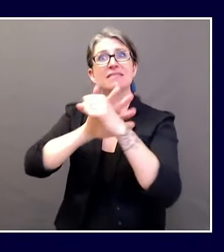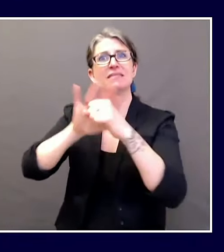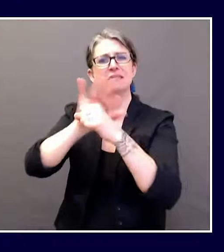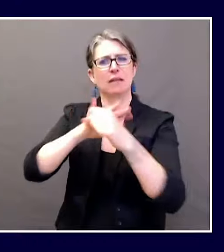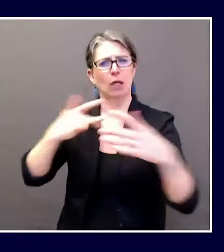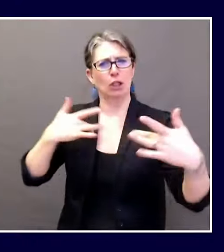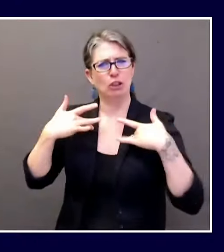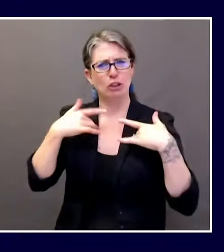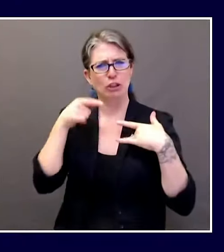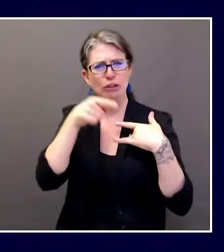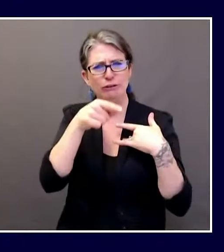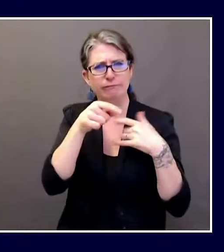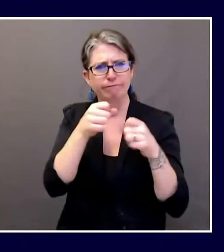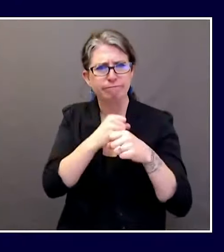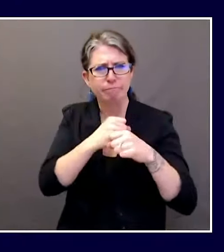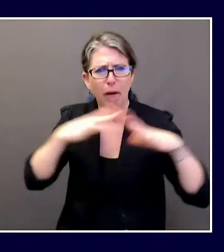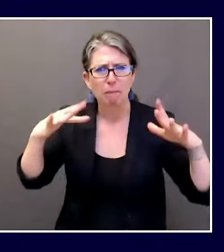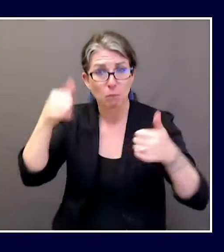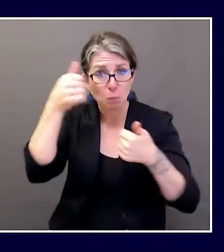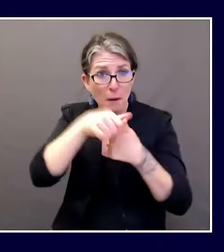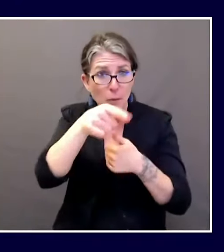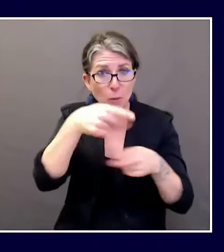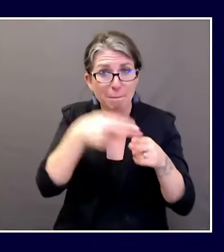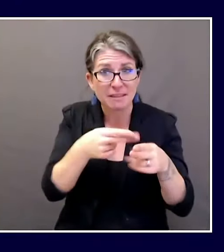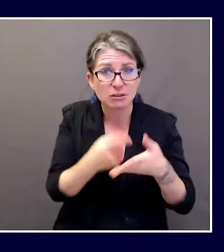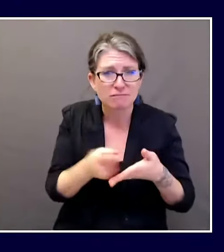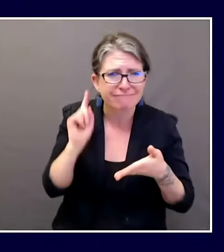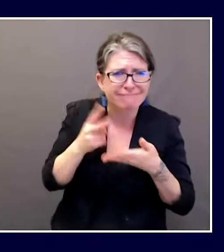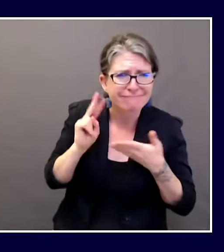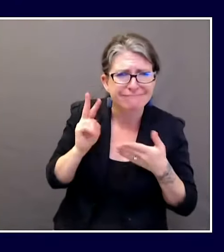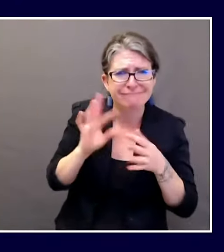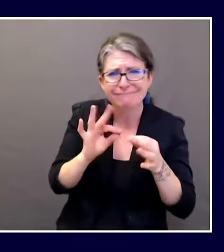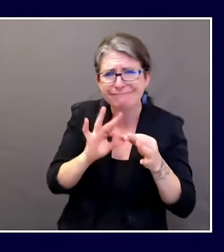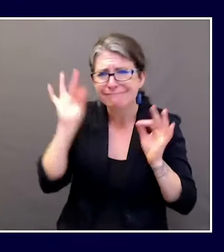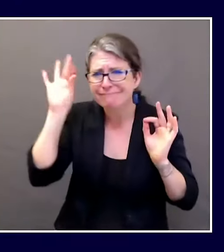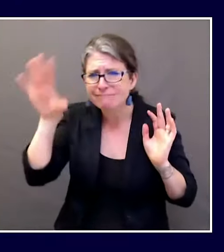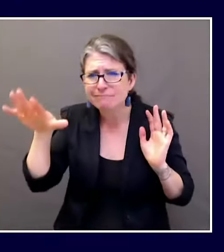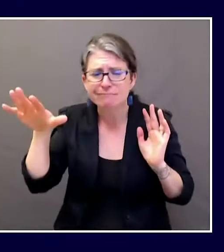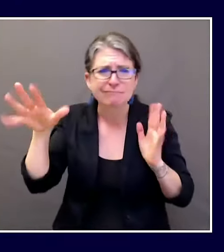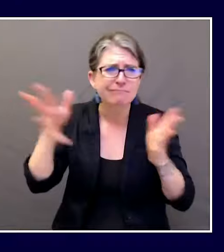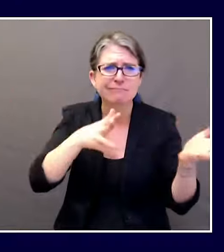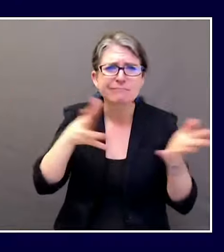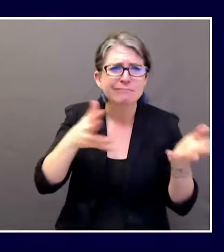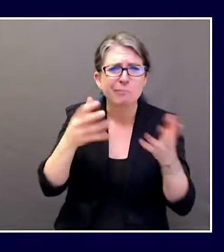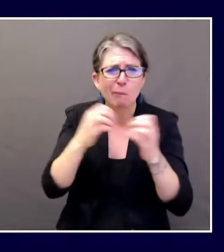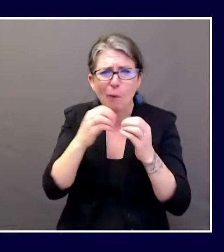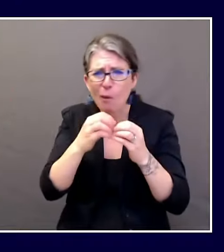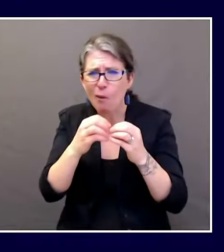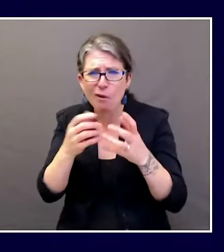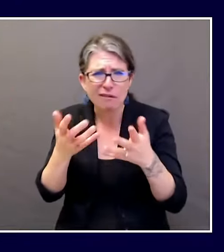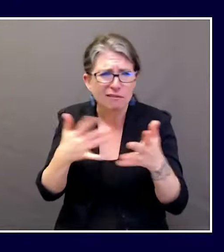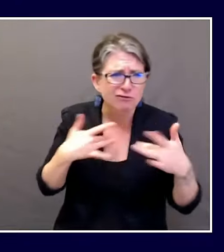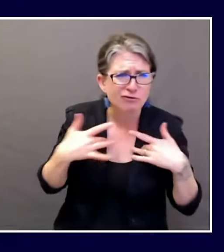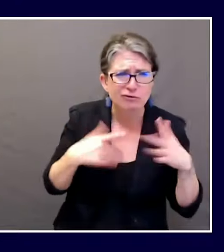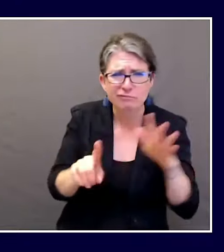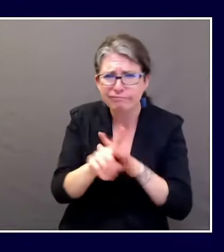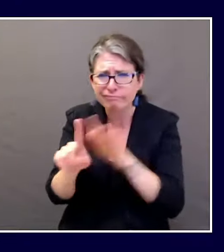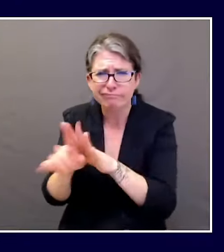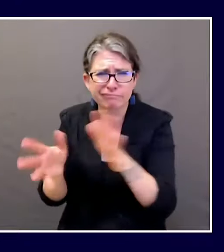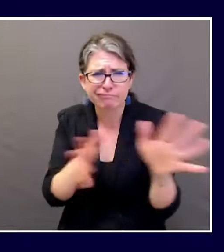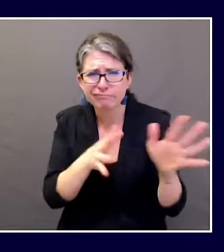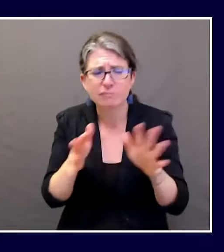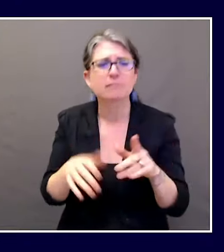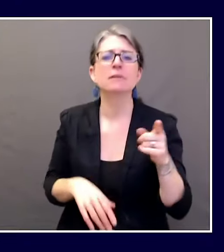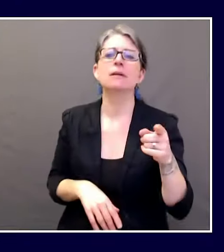in that. No, Amy, there was only one single outbreak, but not one that was thought to have generated much